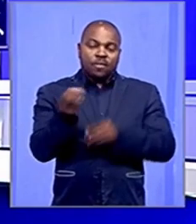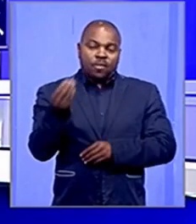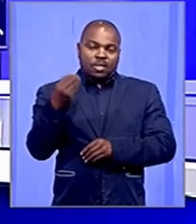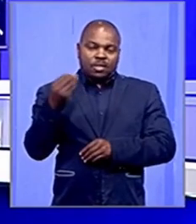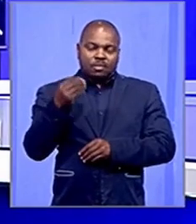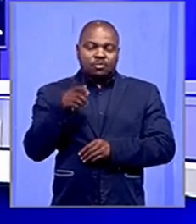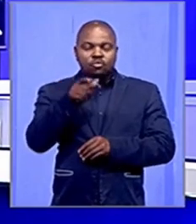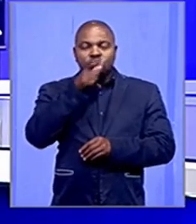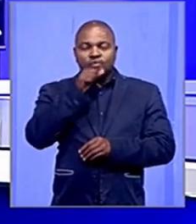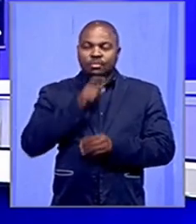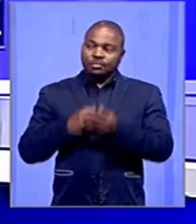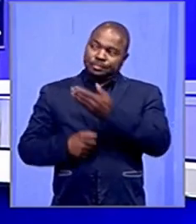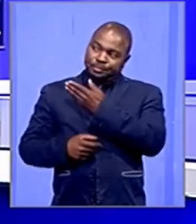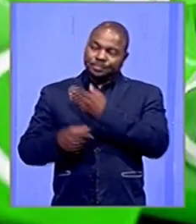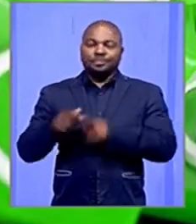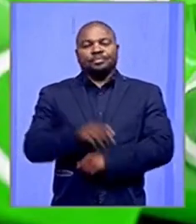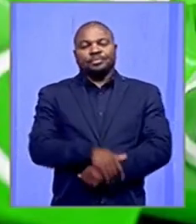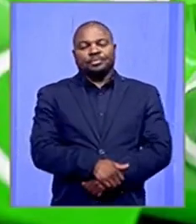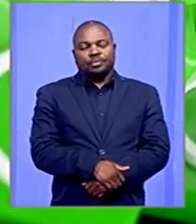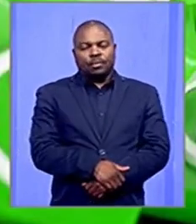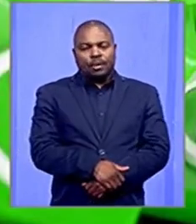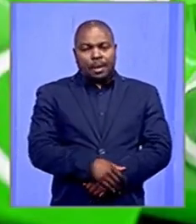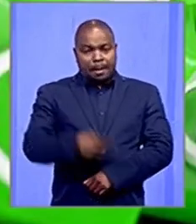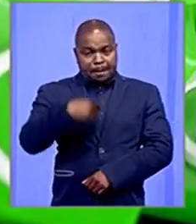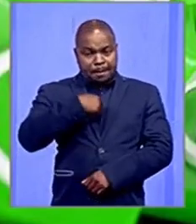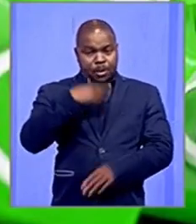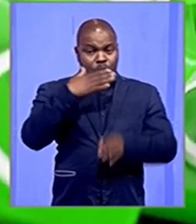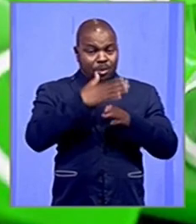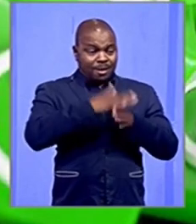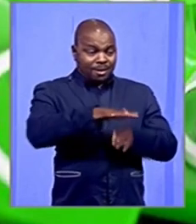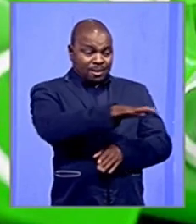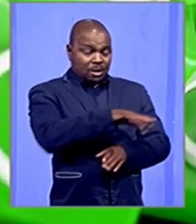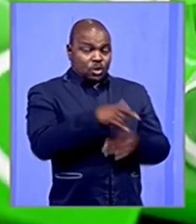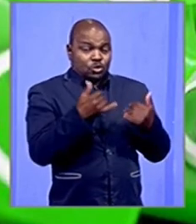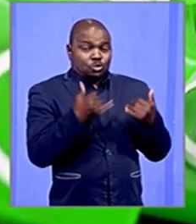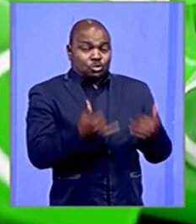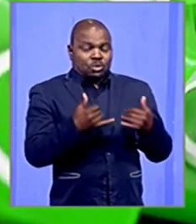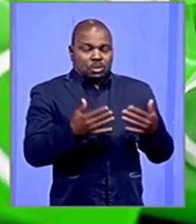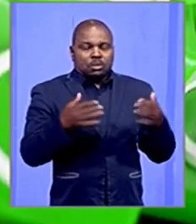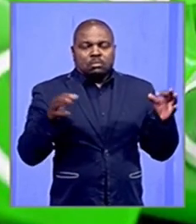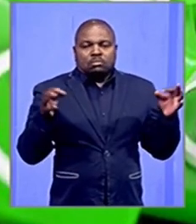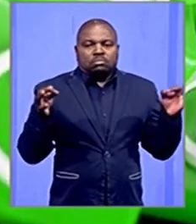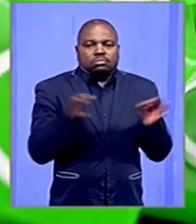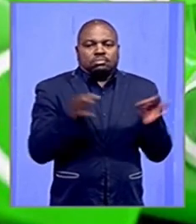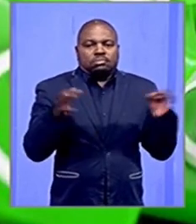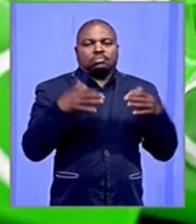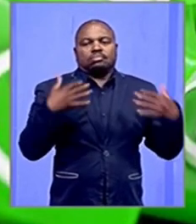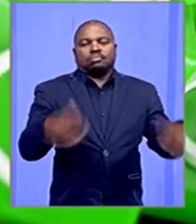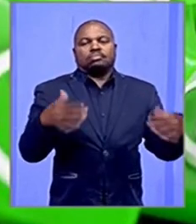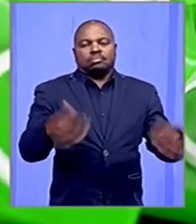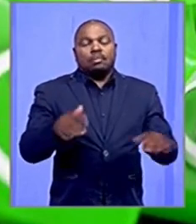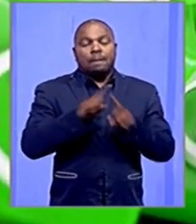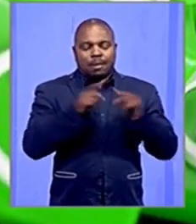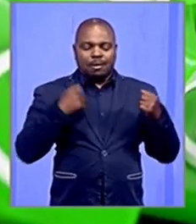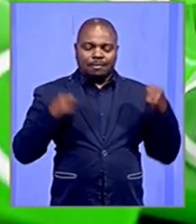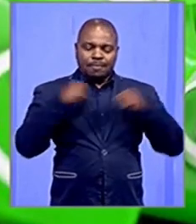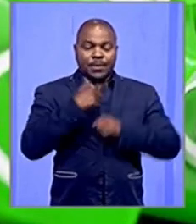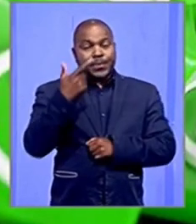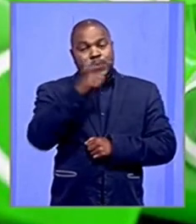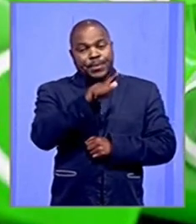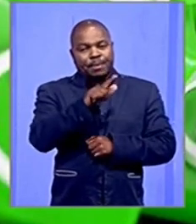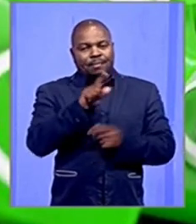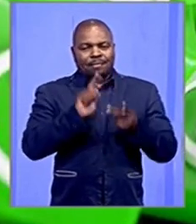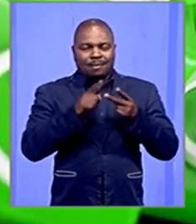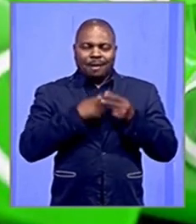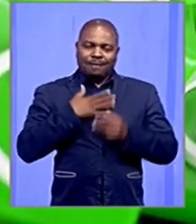ke a latelana. Nna mo ke berekang mo teng e tlhotse go le ba go bata gagolo fela ke ne ke apere gantle ga ke